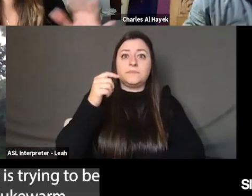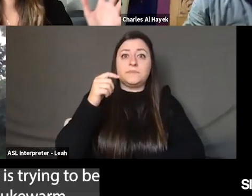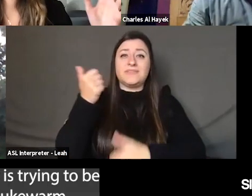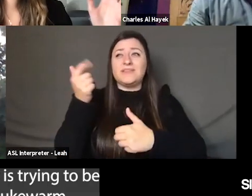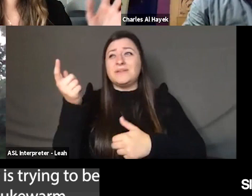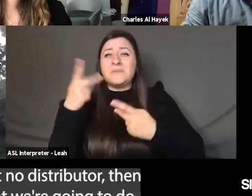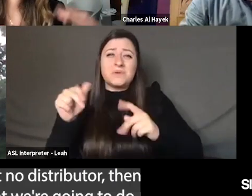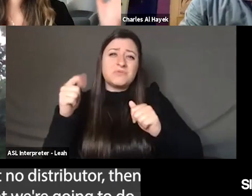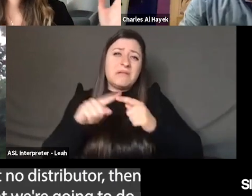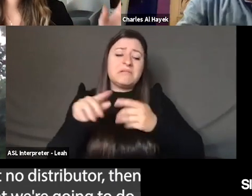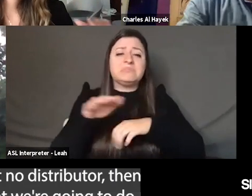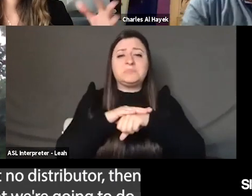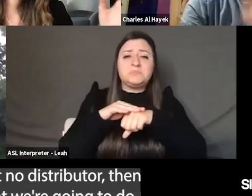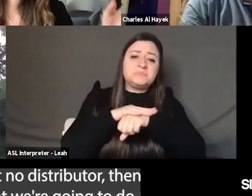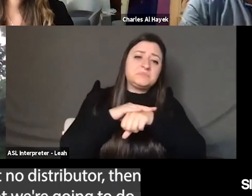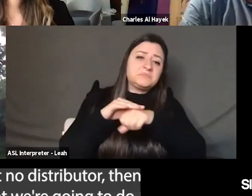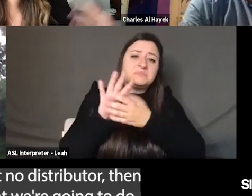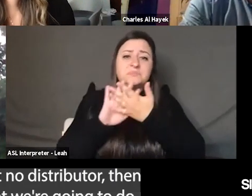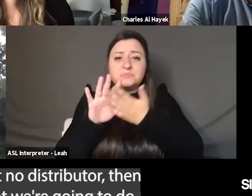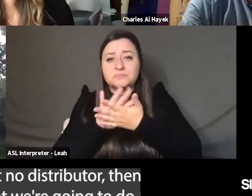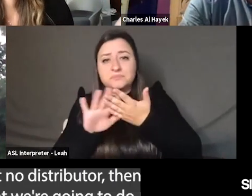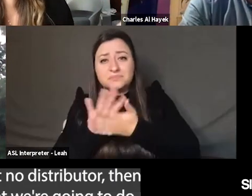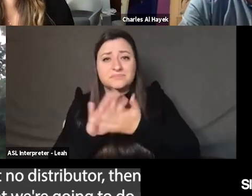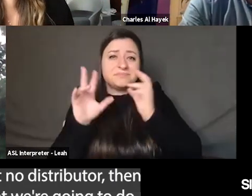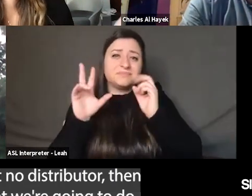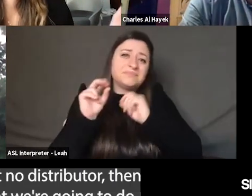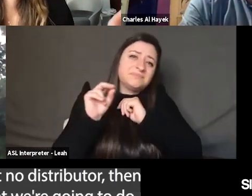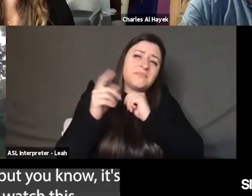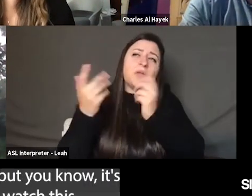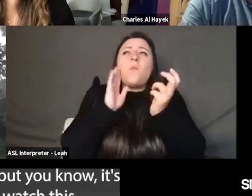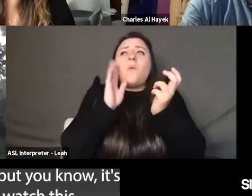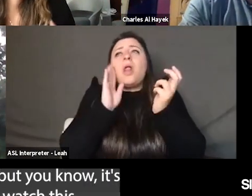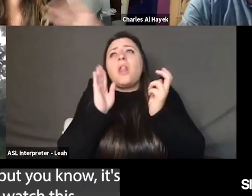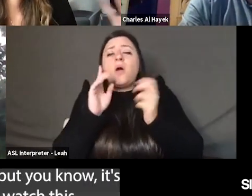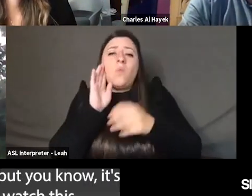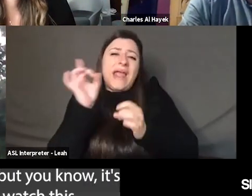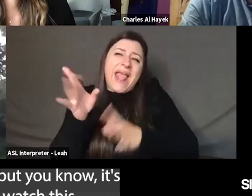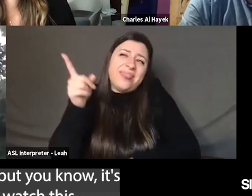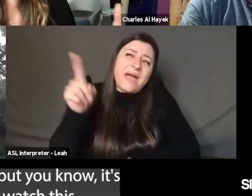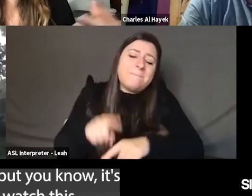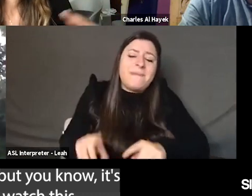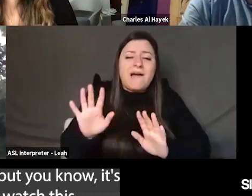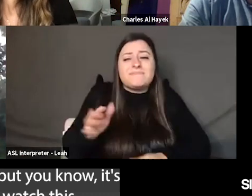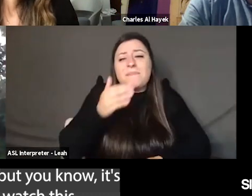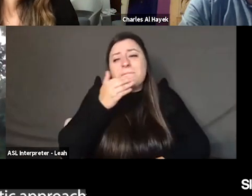little lukewarm about the fact that, this is what we're gonna do, we hate them, but you know, it's better